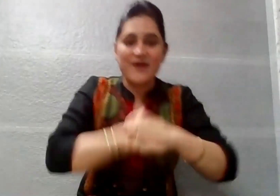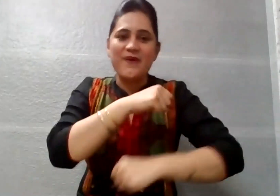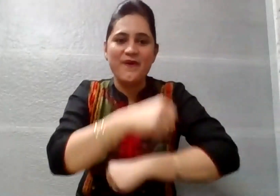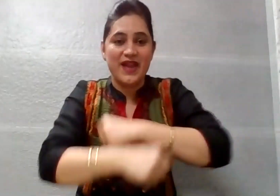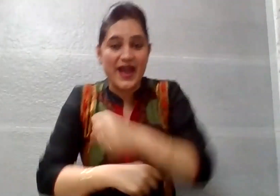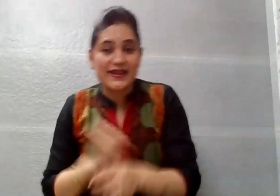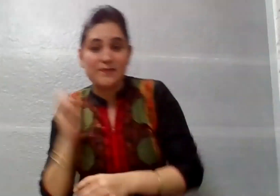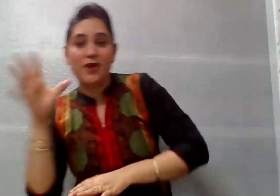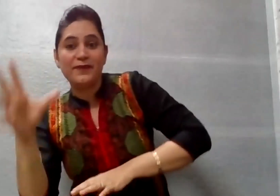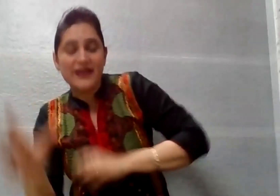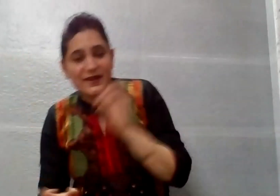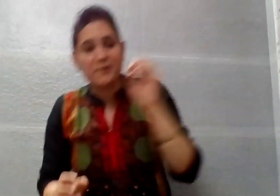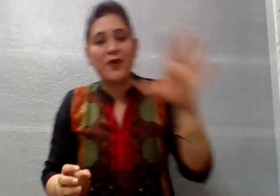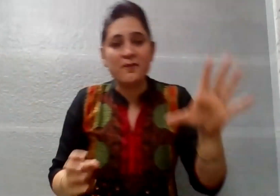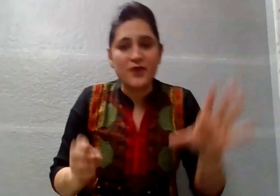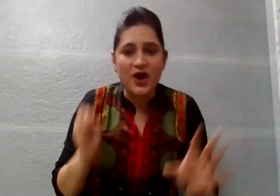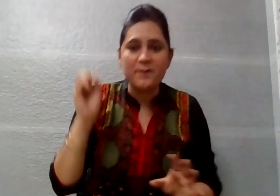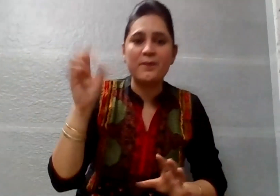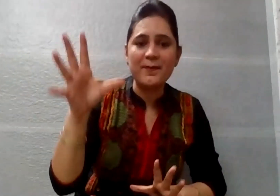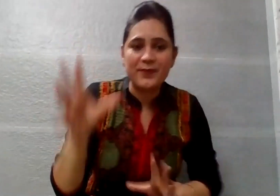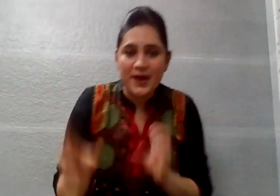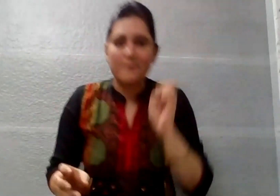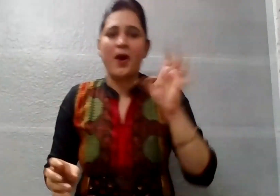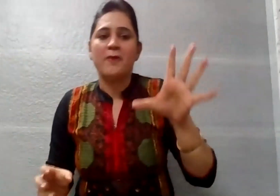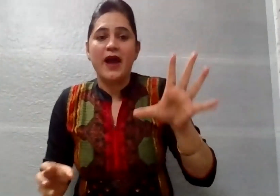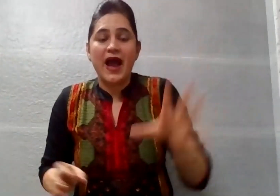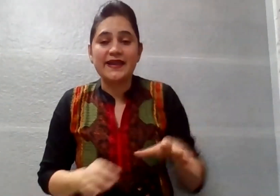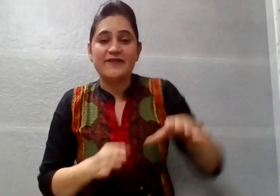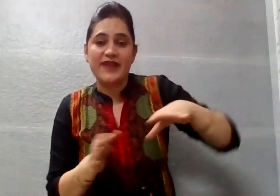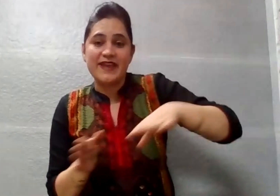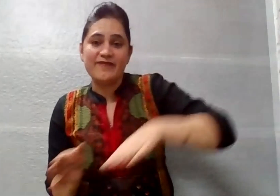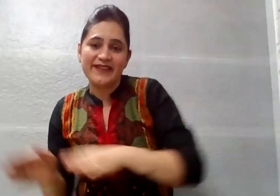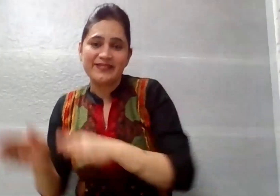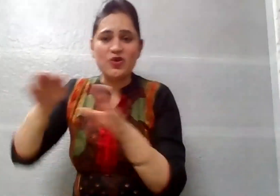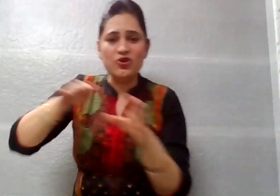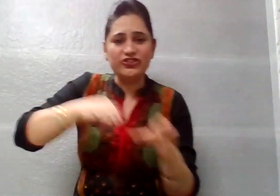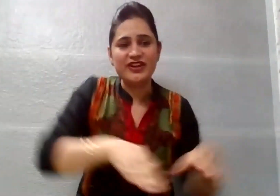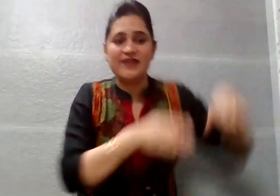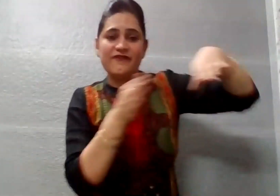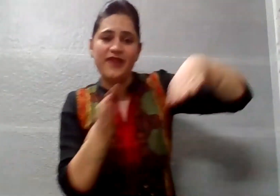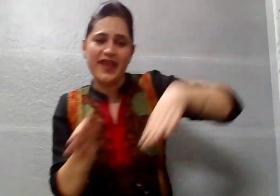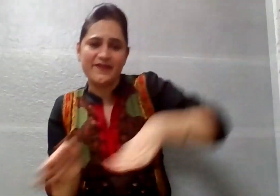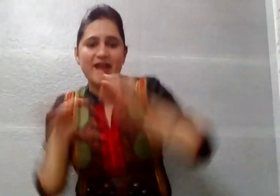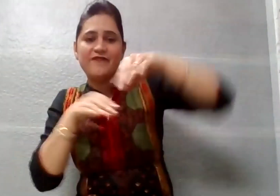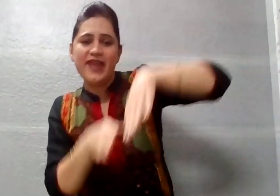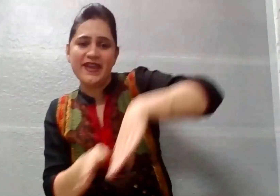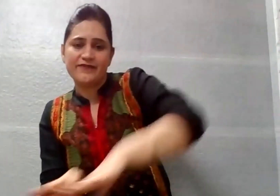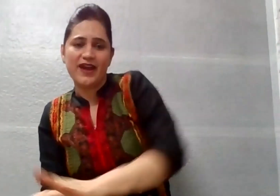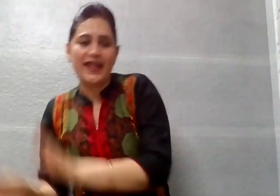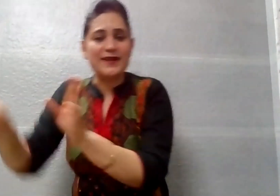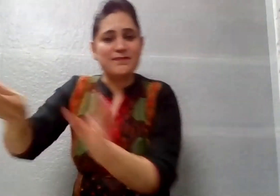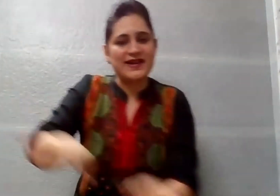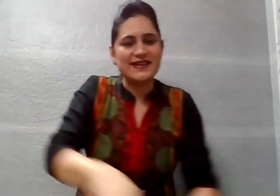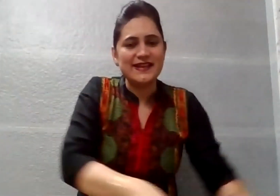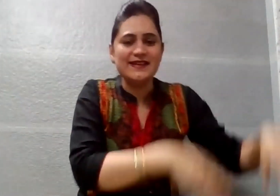Roll. Roll. I can pop it like a popcorn. Pop. Pop. I can wave like the ocean. Wave. Wave